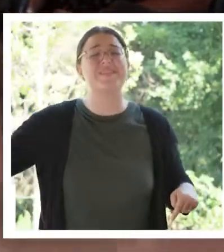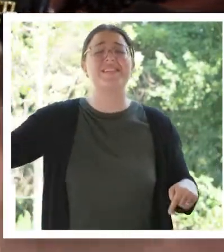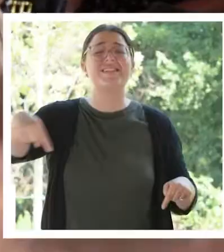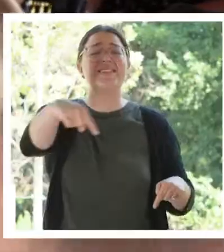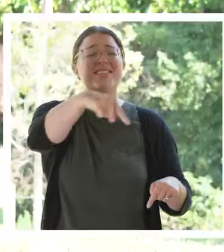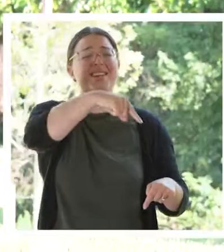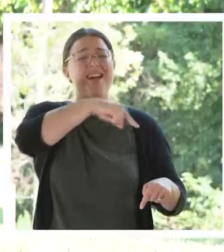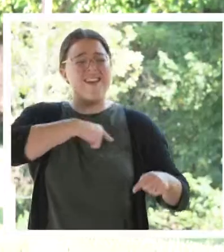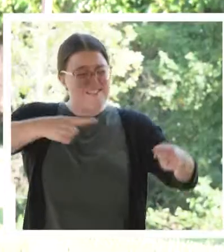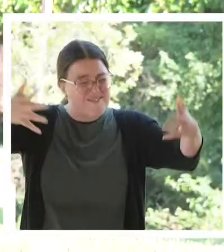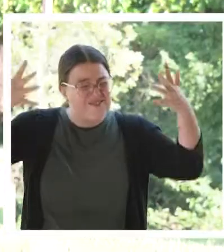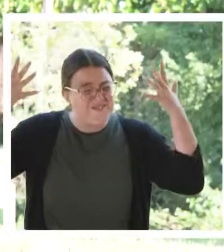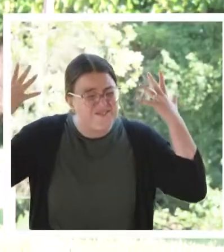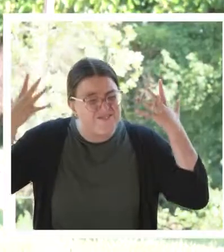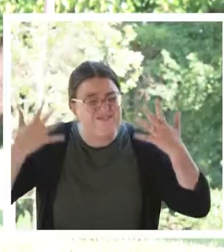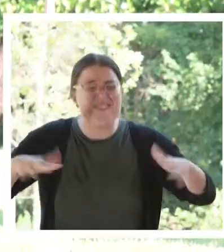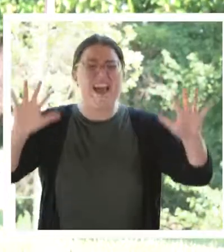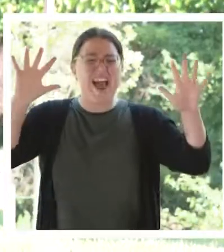have